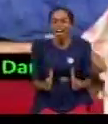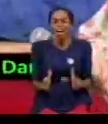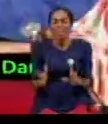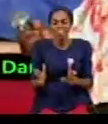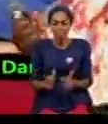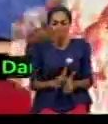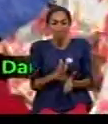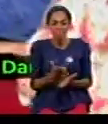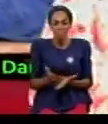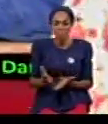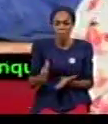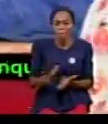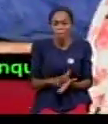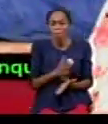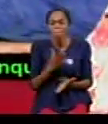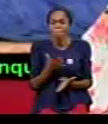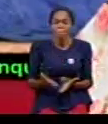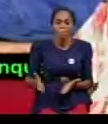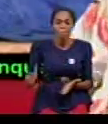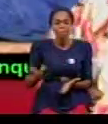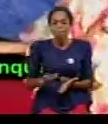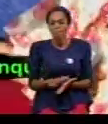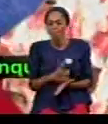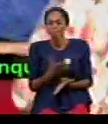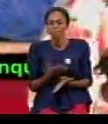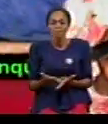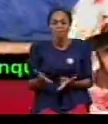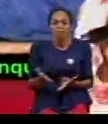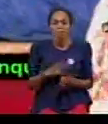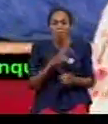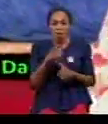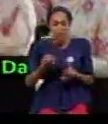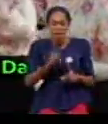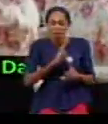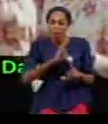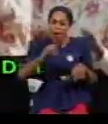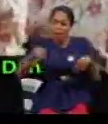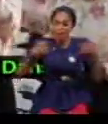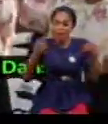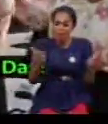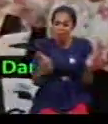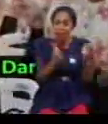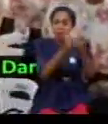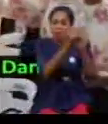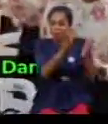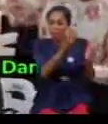go with the Lord Jesus into any battle, I am a winner.